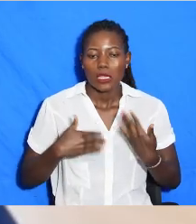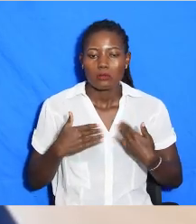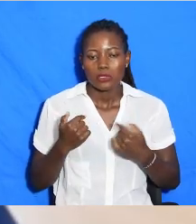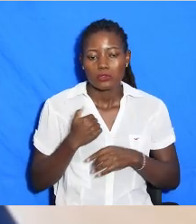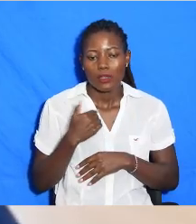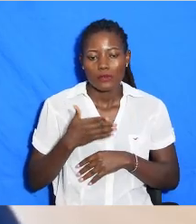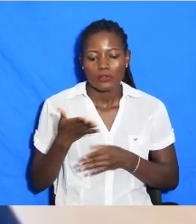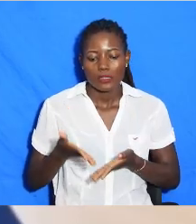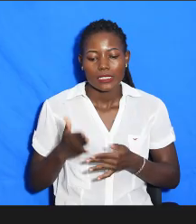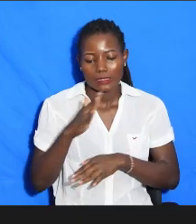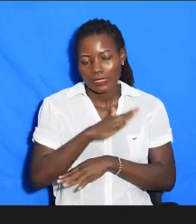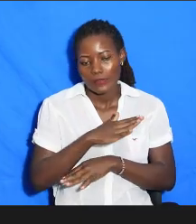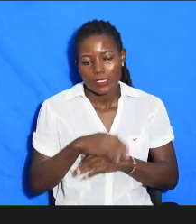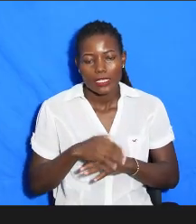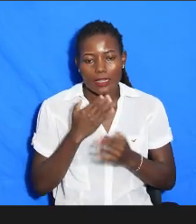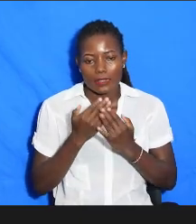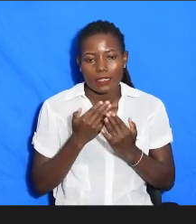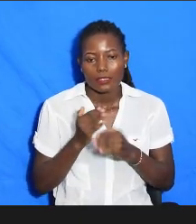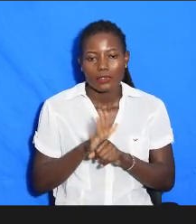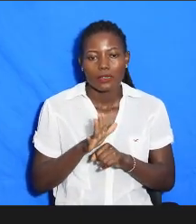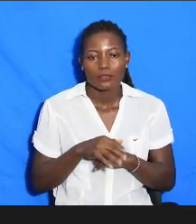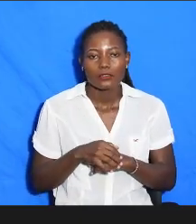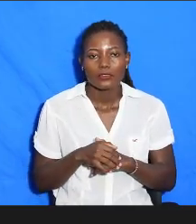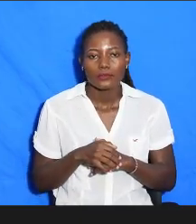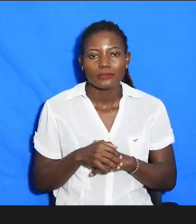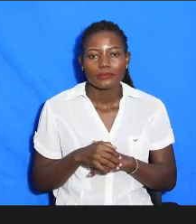evening. Oh, thank you so much.